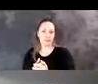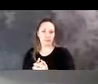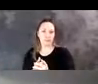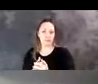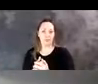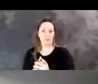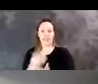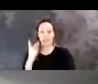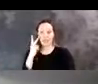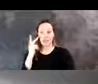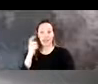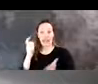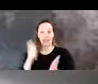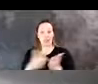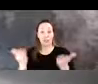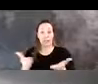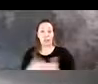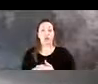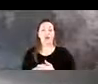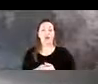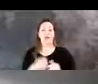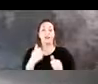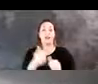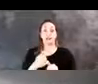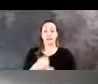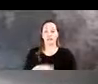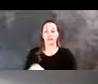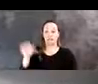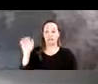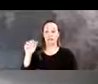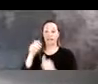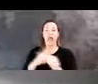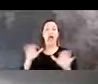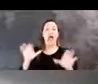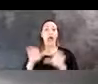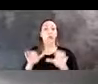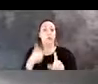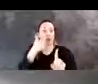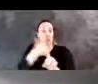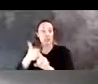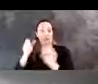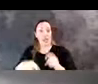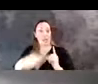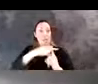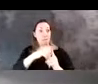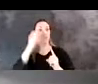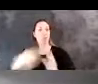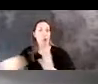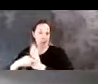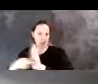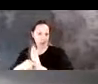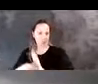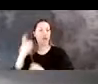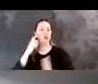And we see here that individual action at a large scale can have a massive positive or negative impact. So here we see that the